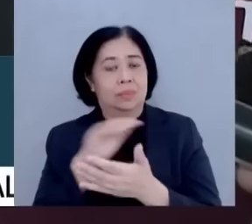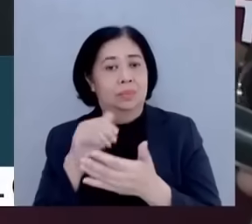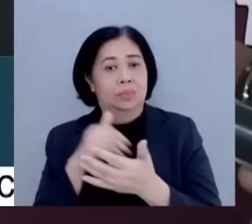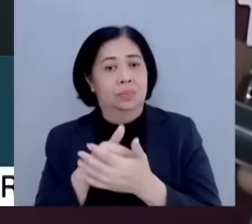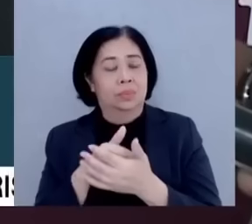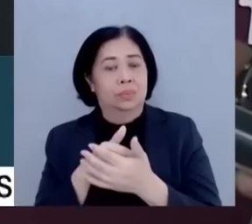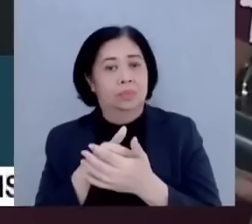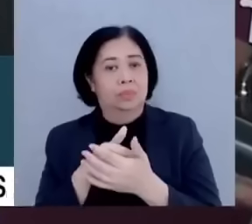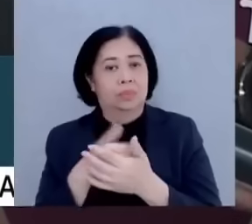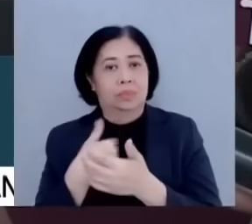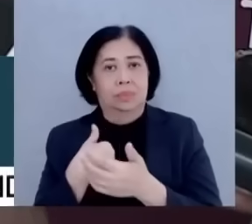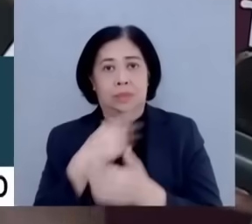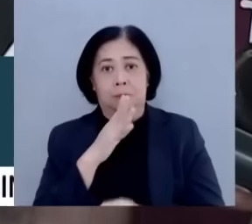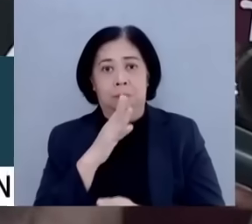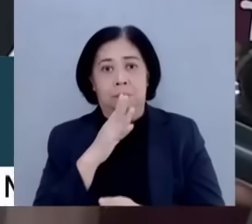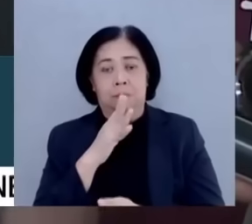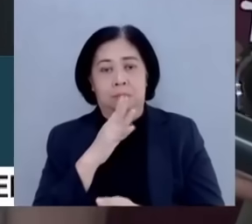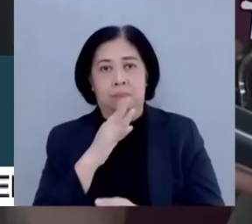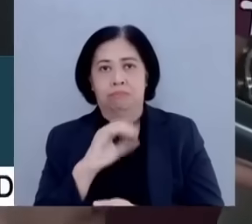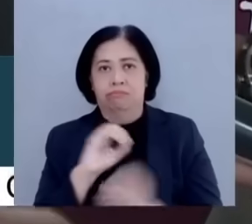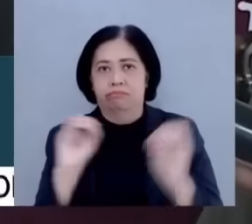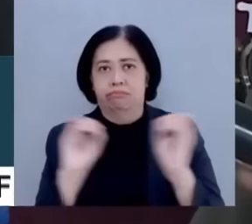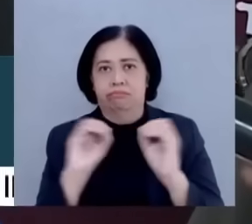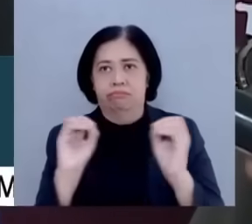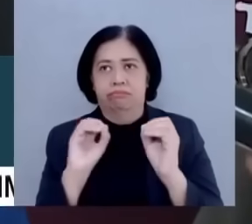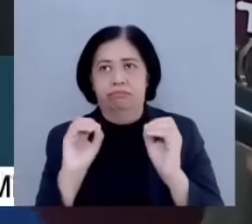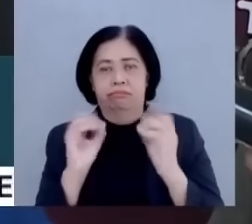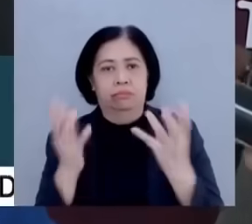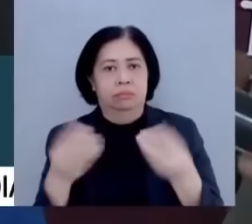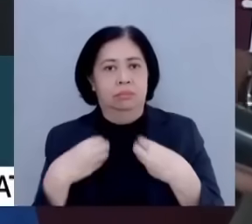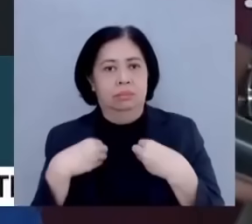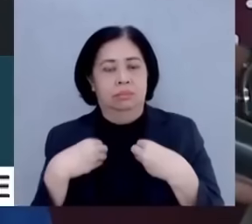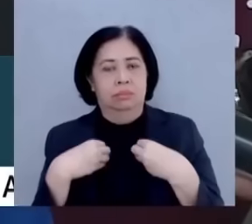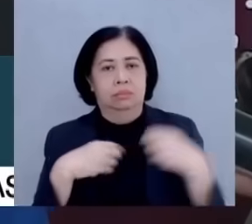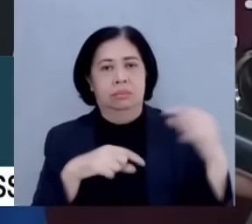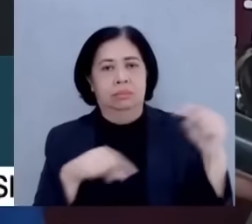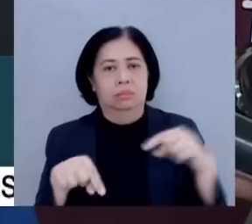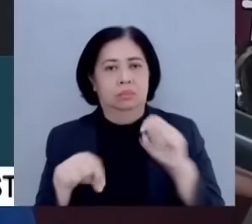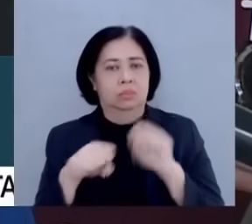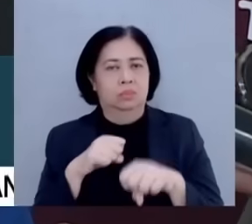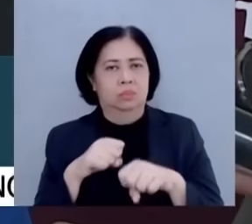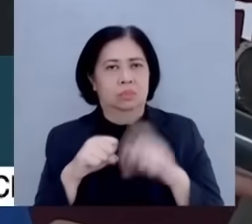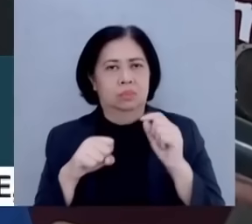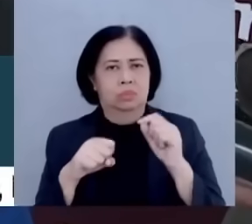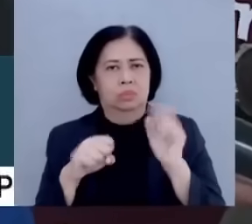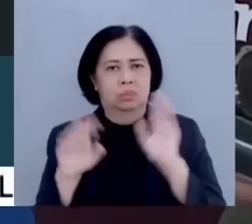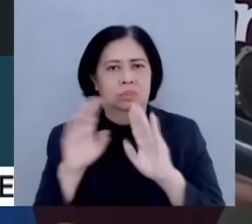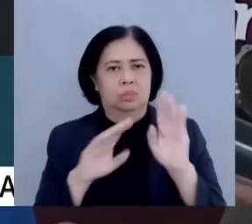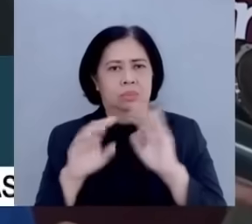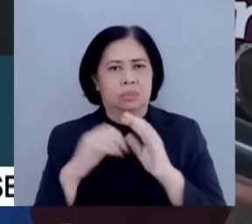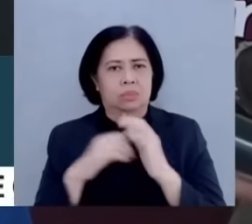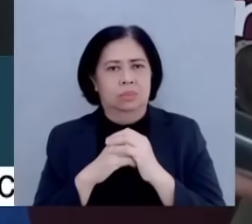all that I said. I did not get it before I came down, so I have a problem